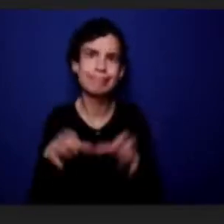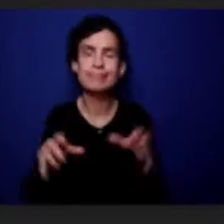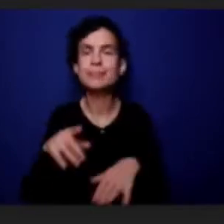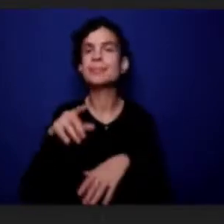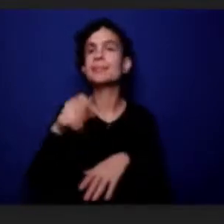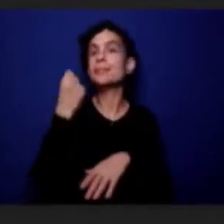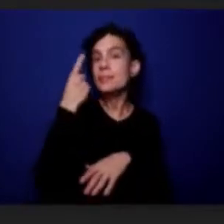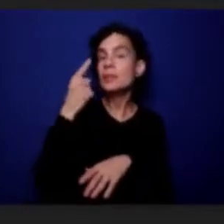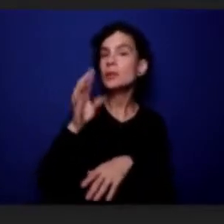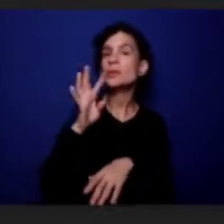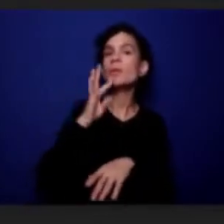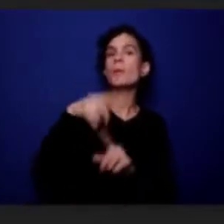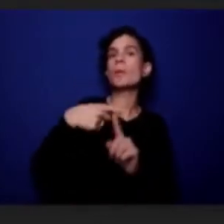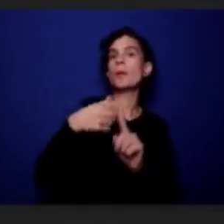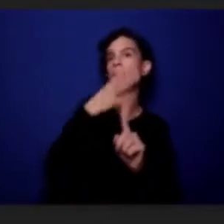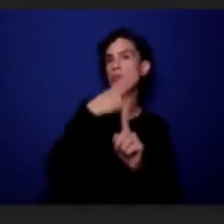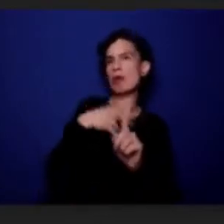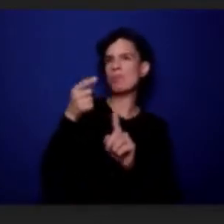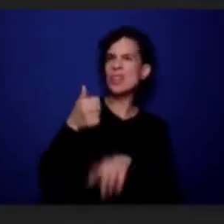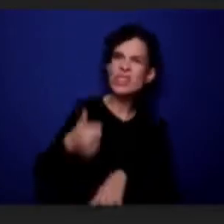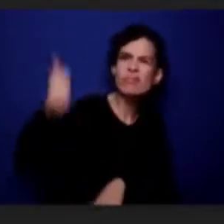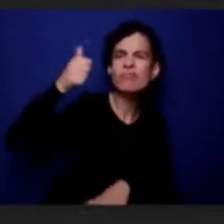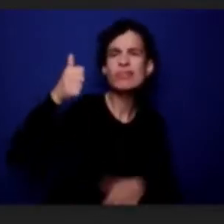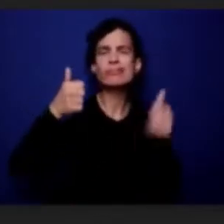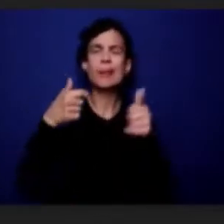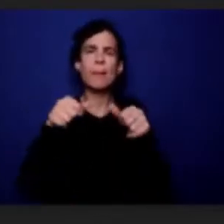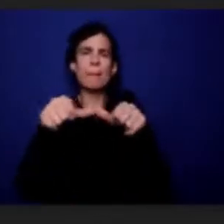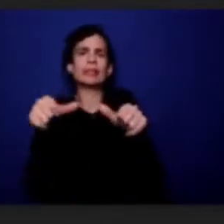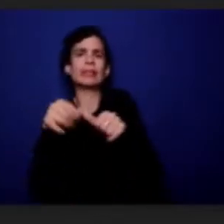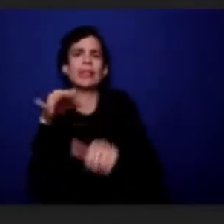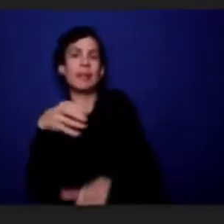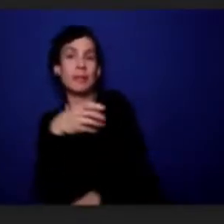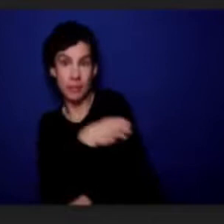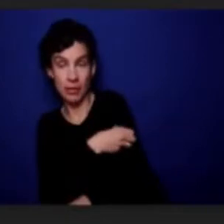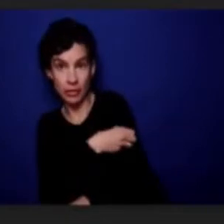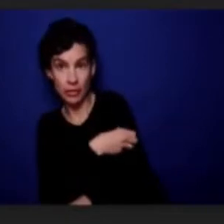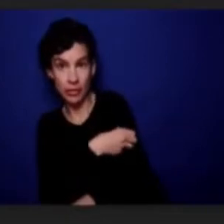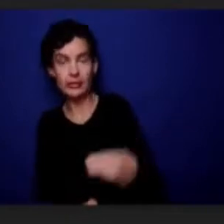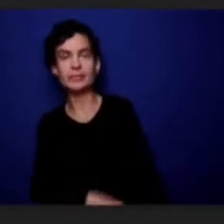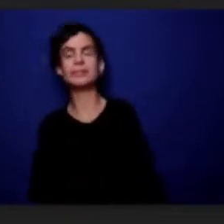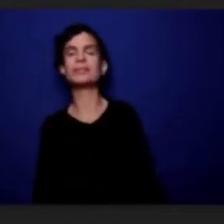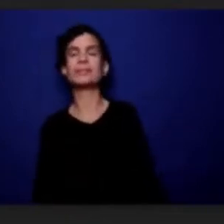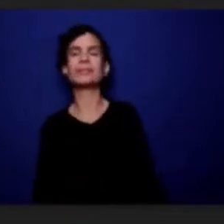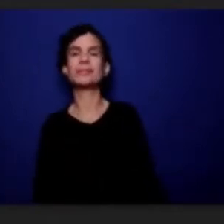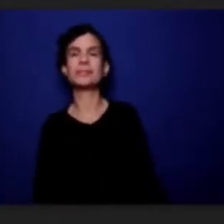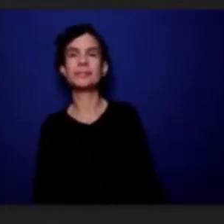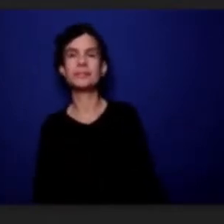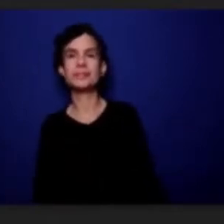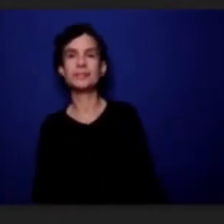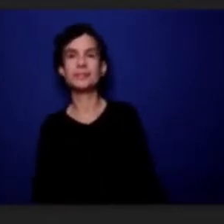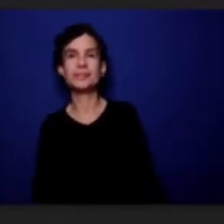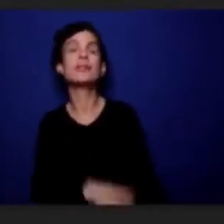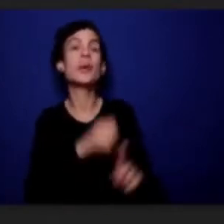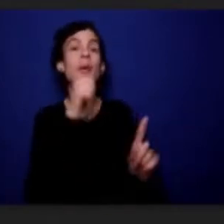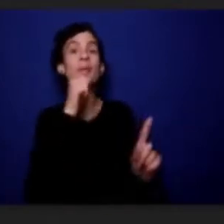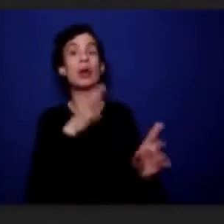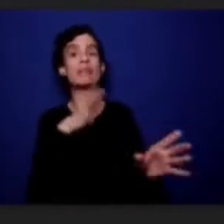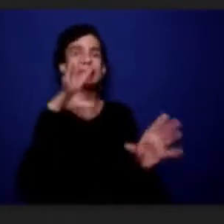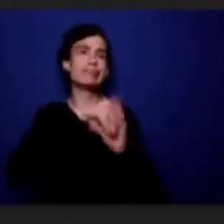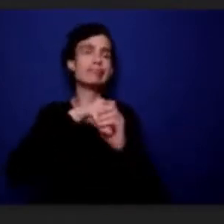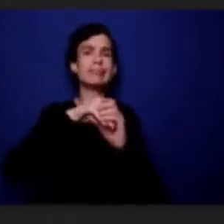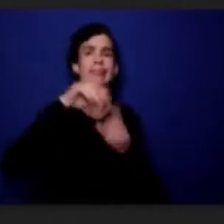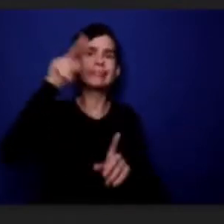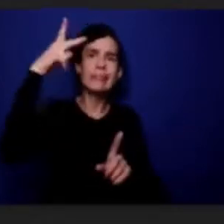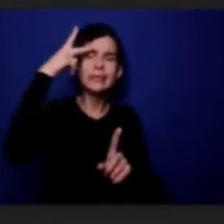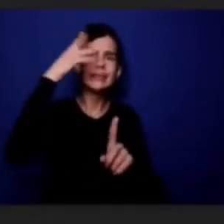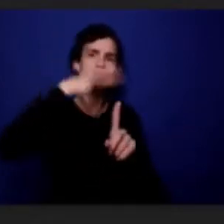more critical way. And so a lot of those dialogues get really hammed up when it comes to women in positions of power.